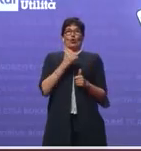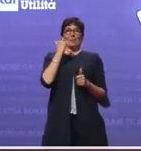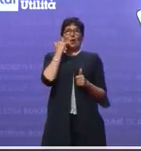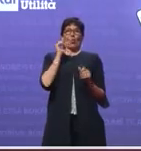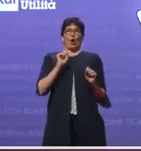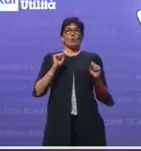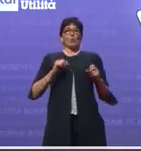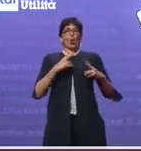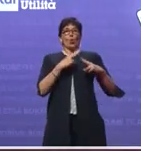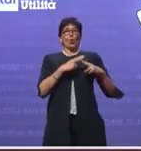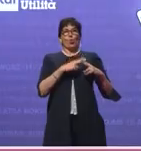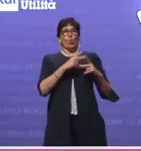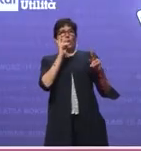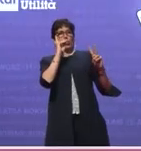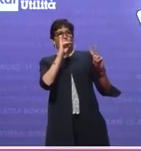human.